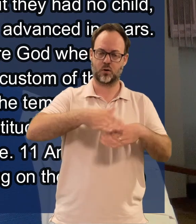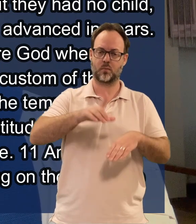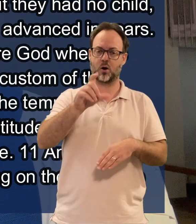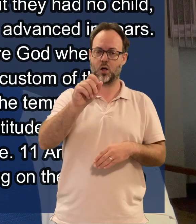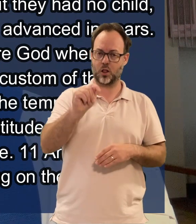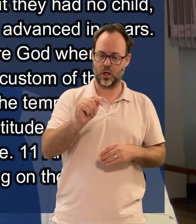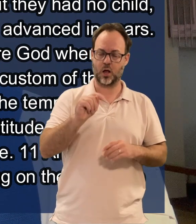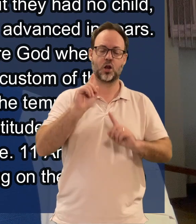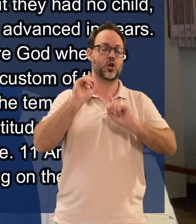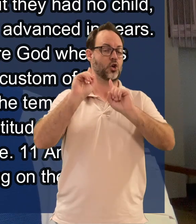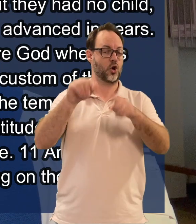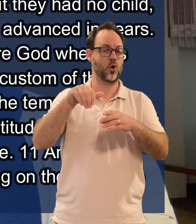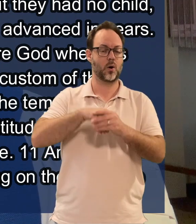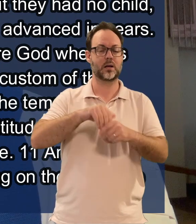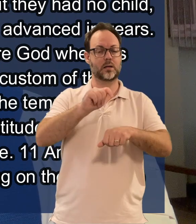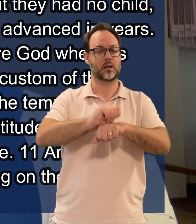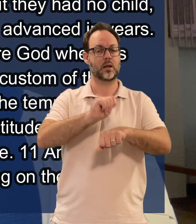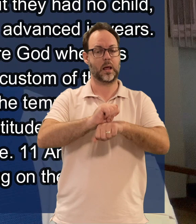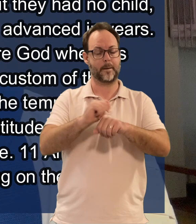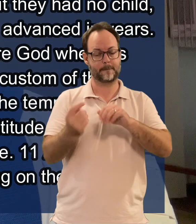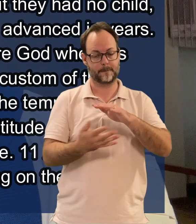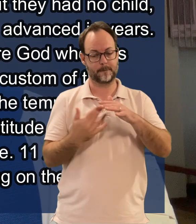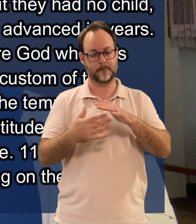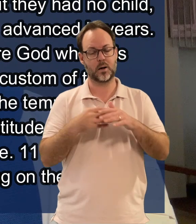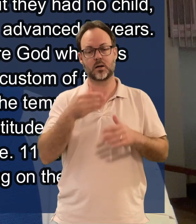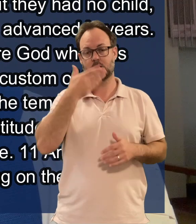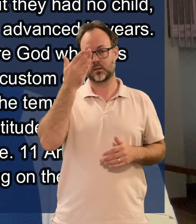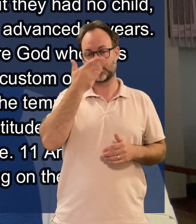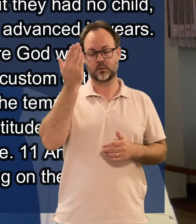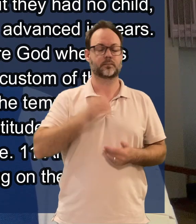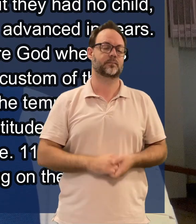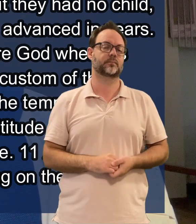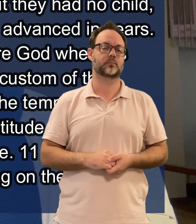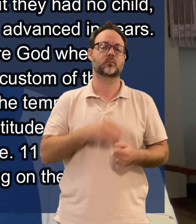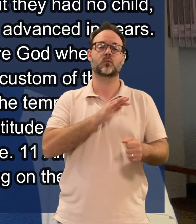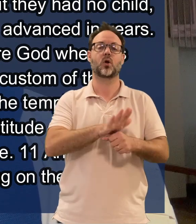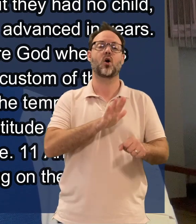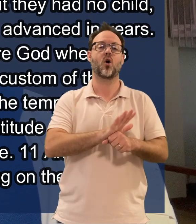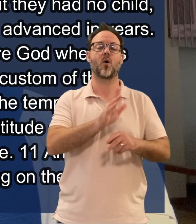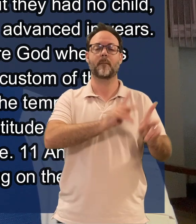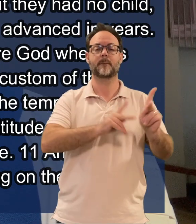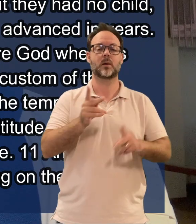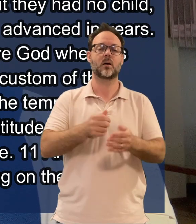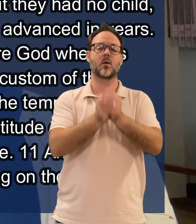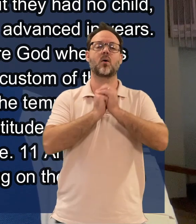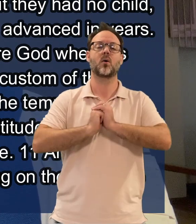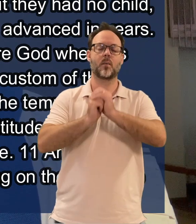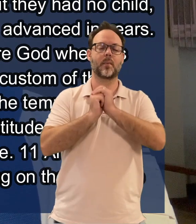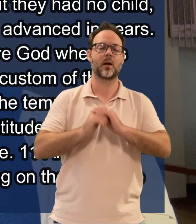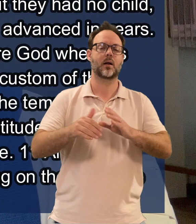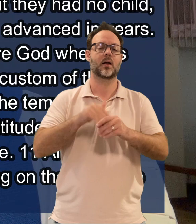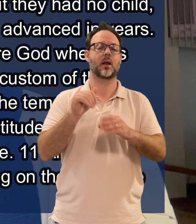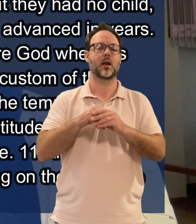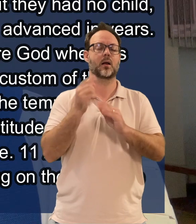lot to enter into the temple of the Lord and burn incense. And the whole multitude of the people were praying outside